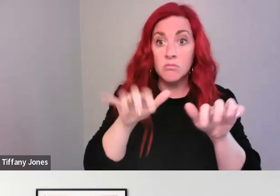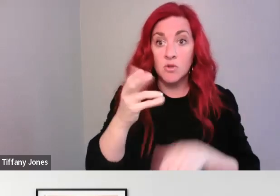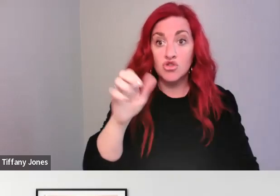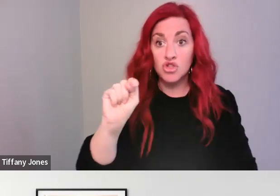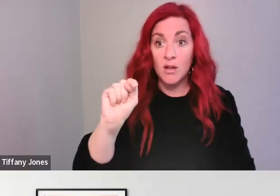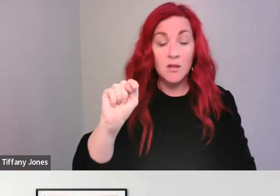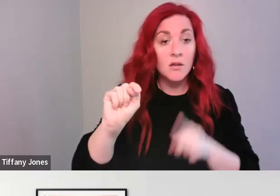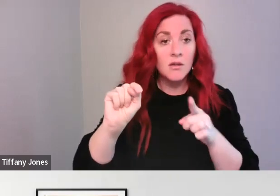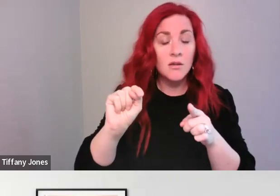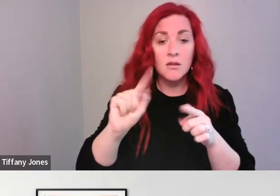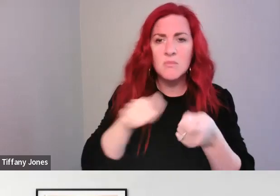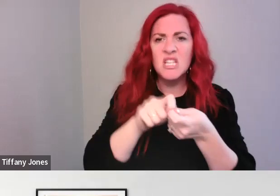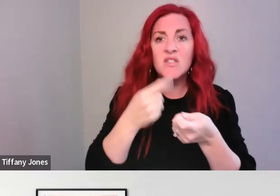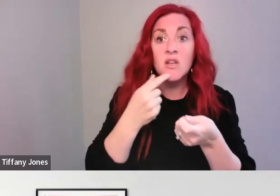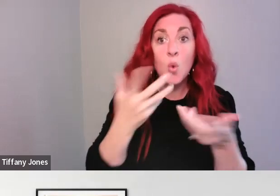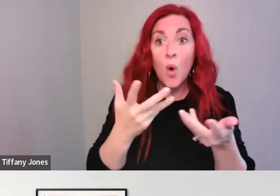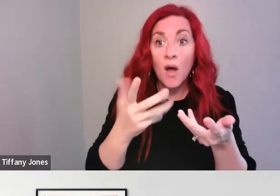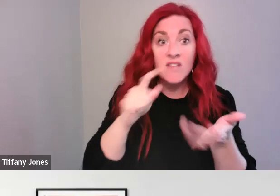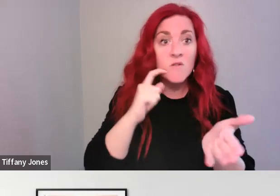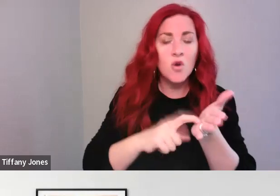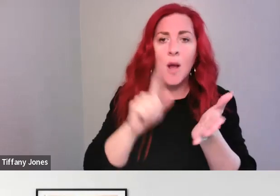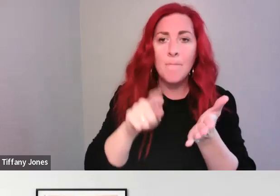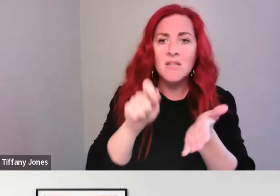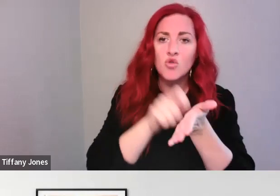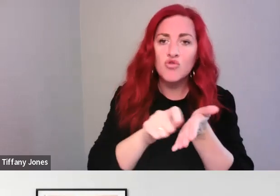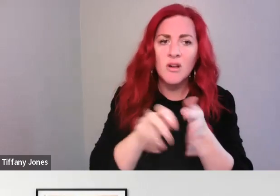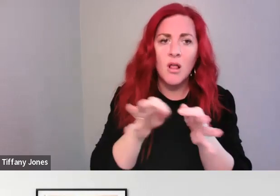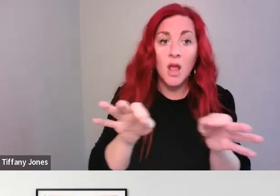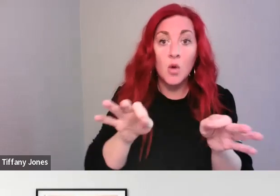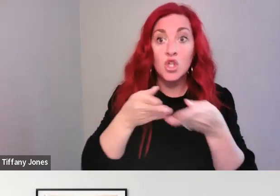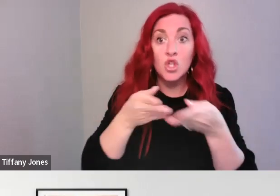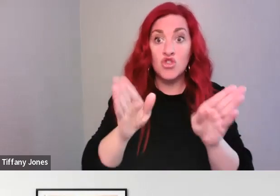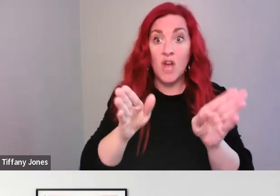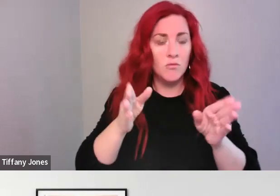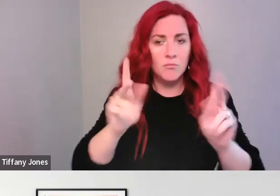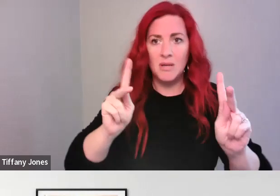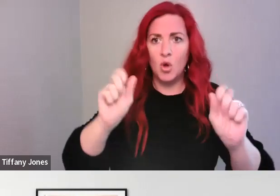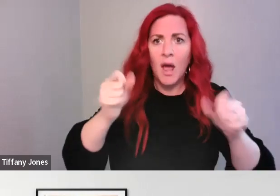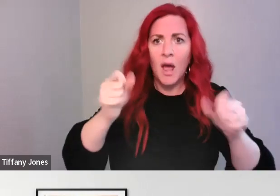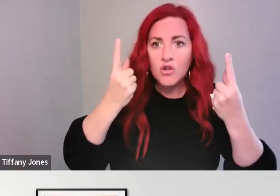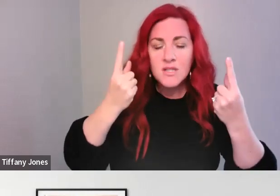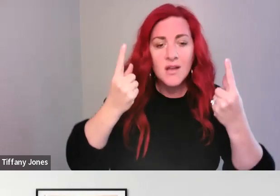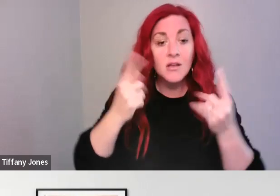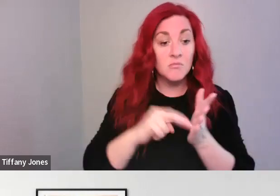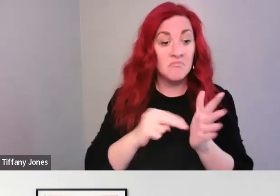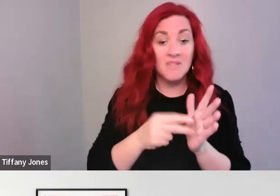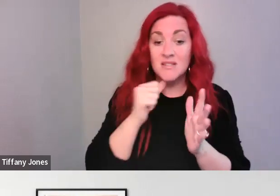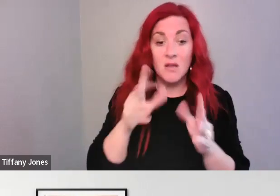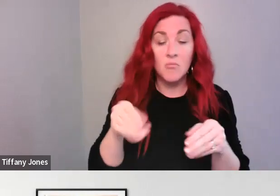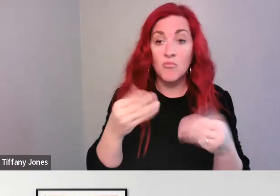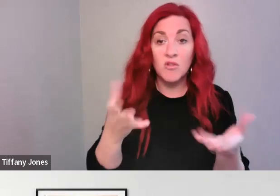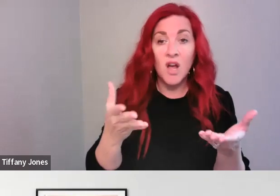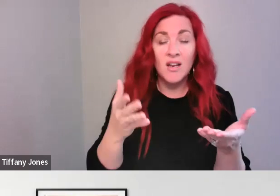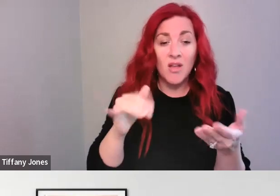to be provided written in language understandable to the general public. So first of all, they're not supposed to be providing